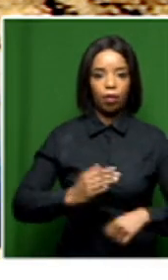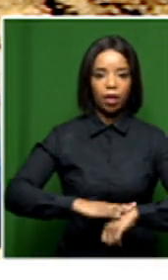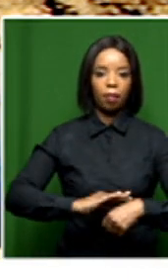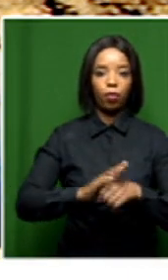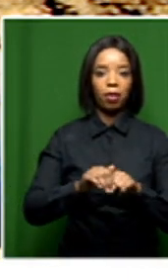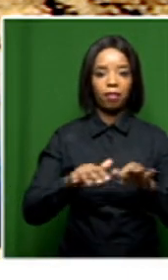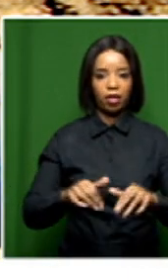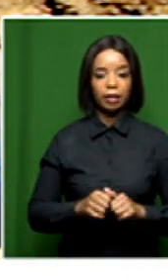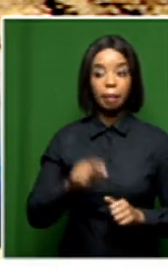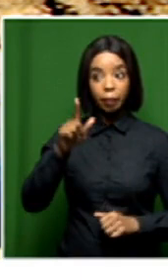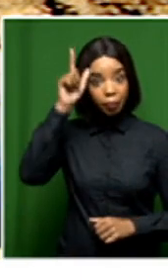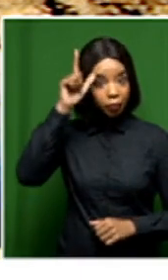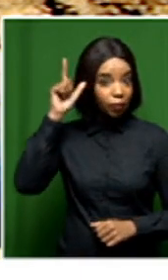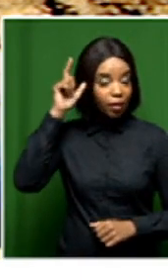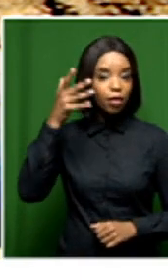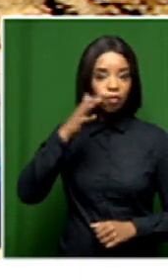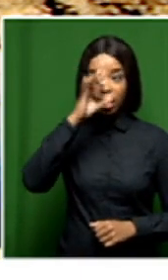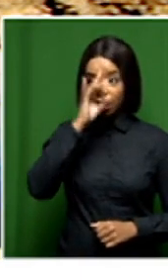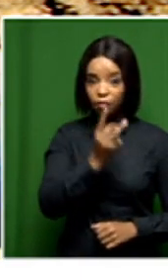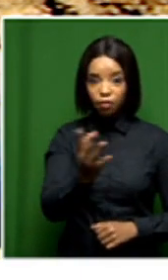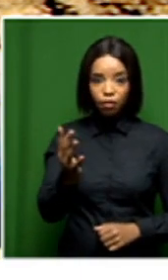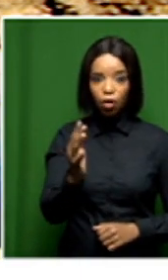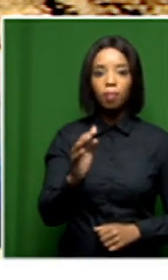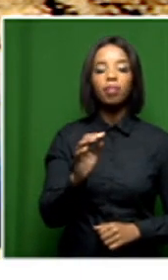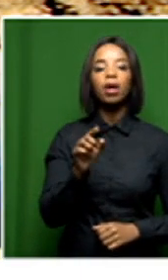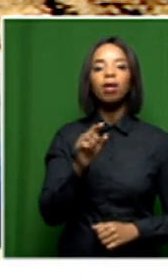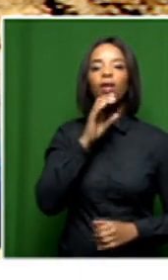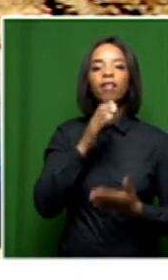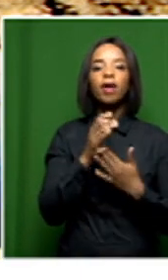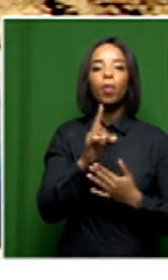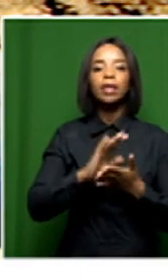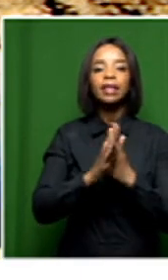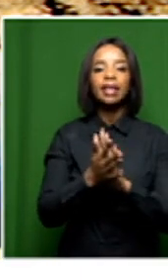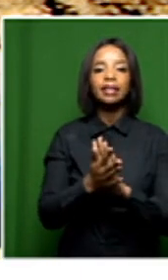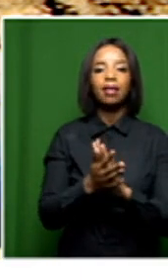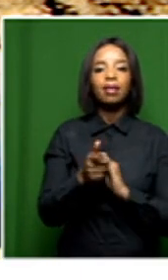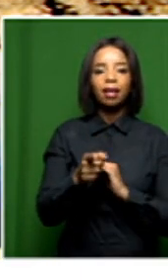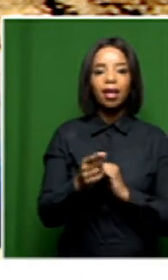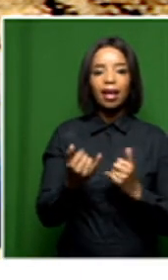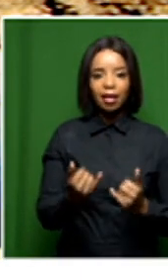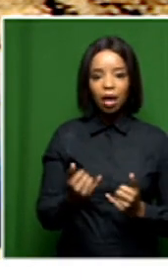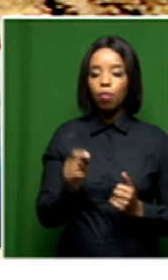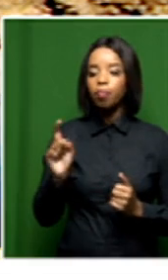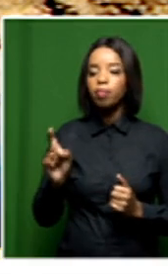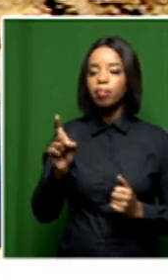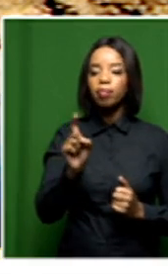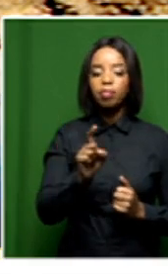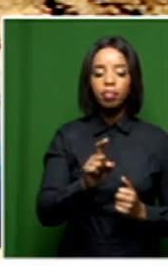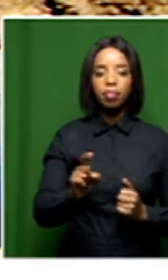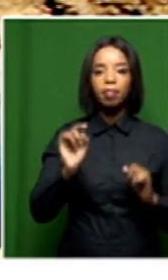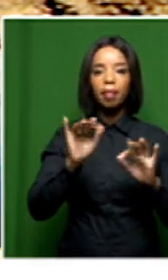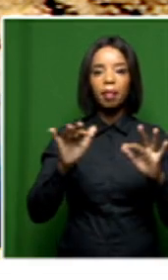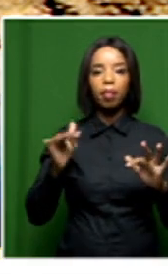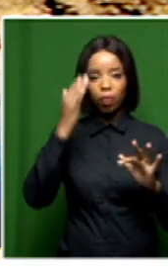Tuesday where she has confirmed that Sassa is opening offices in batches against those implicated. President Ramaphosa